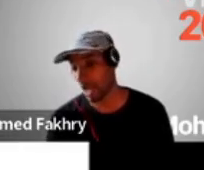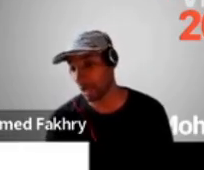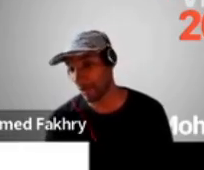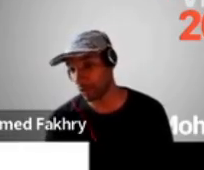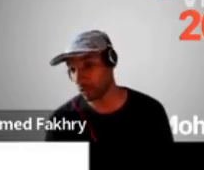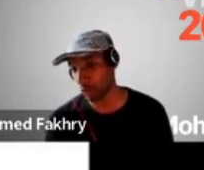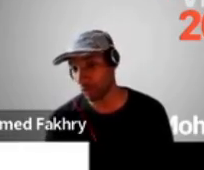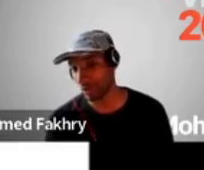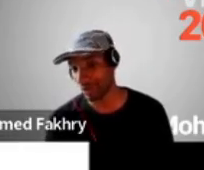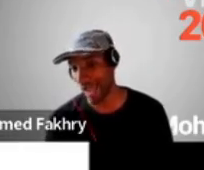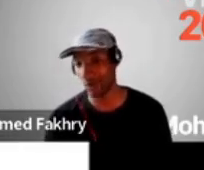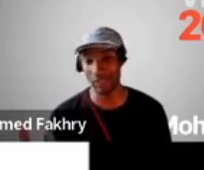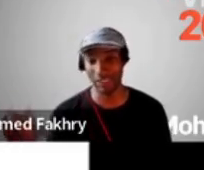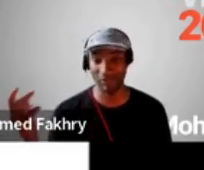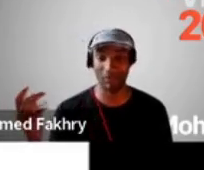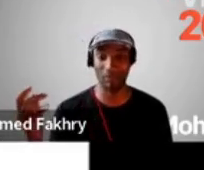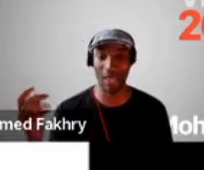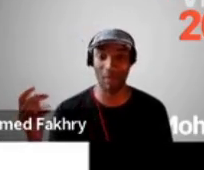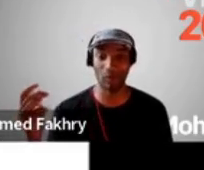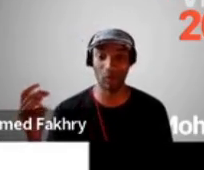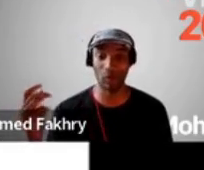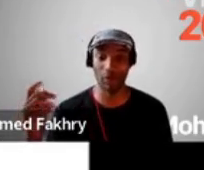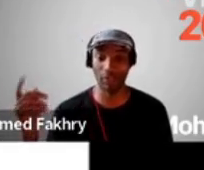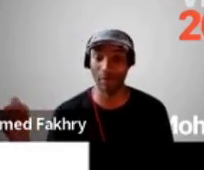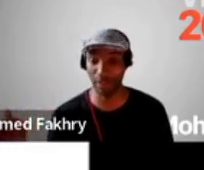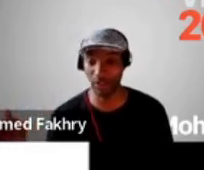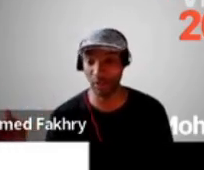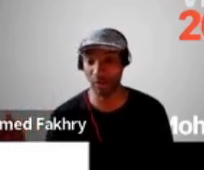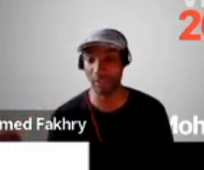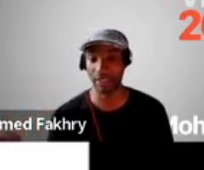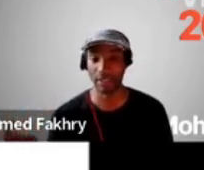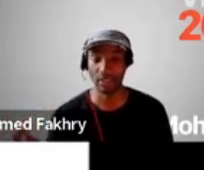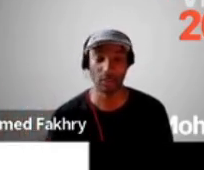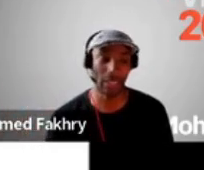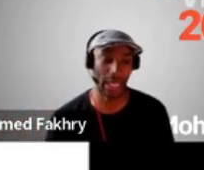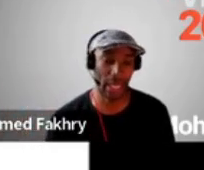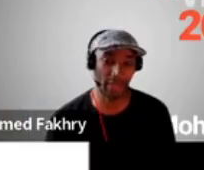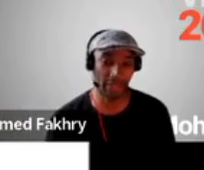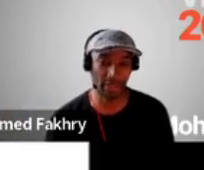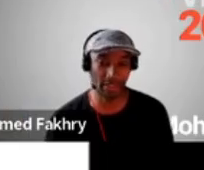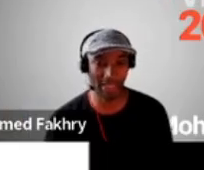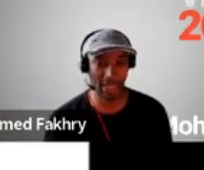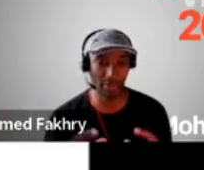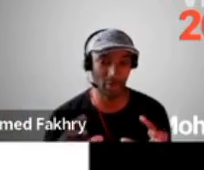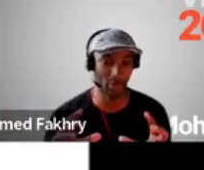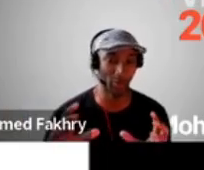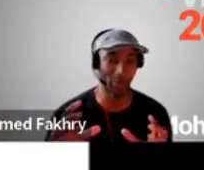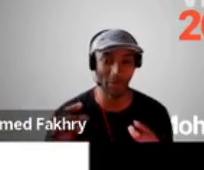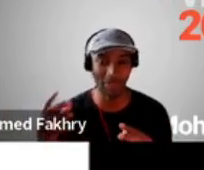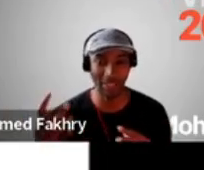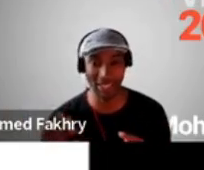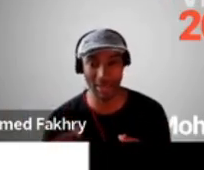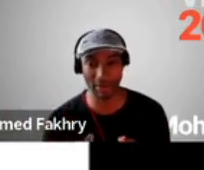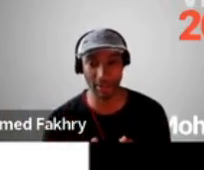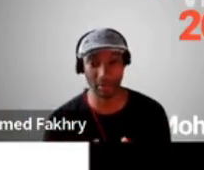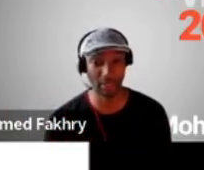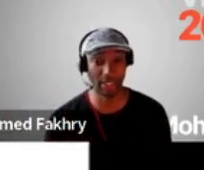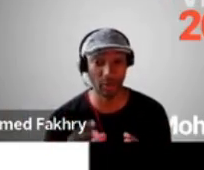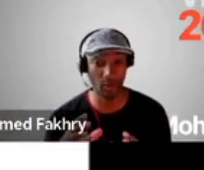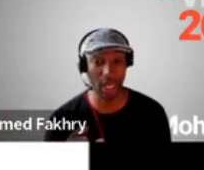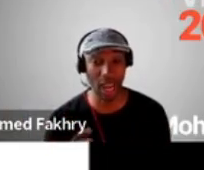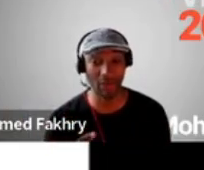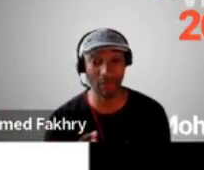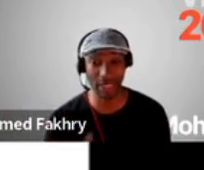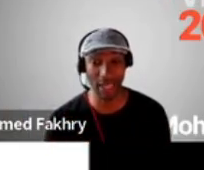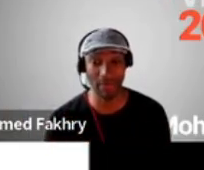if I locked my door, I could not even be able to hear the person knocking. So yeah, I think sometimes we don't think about it, but